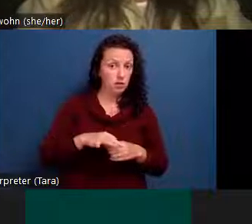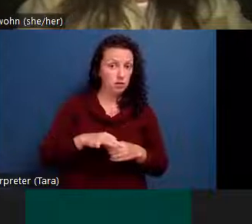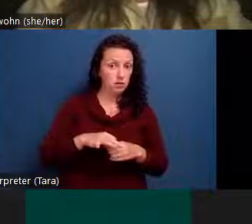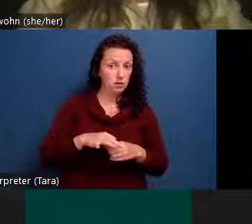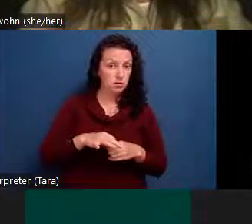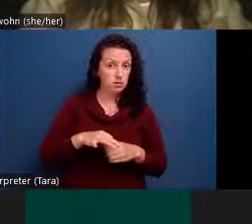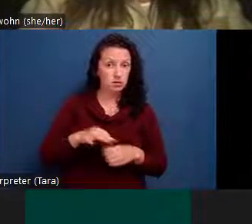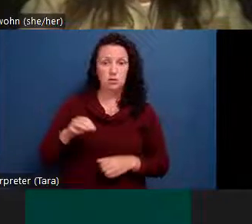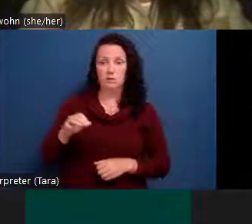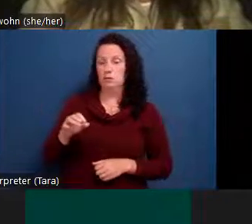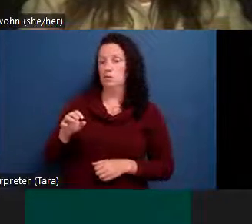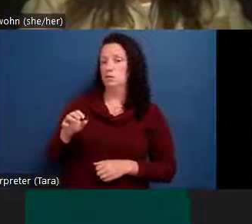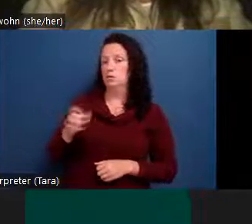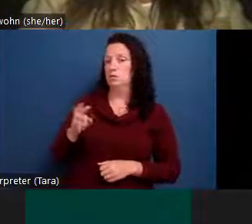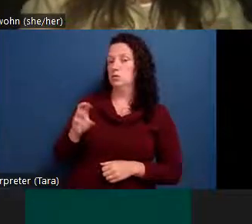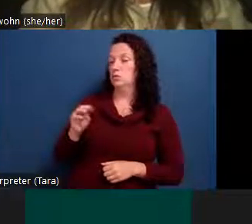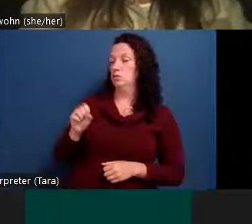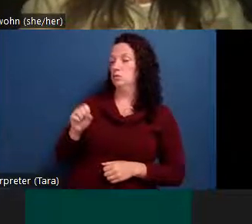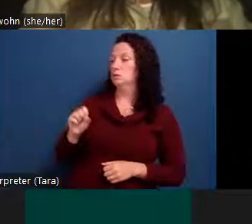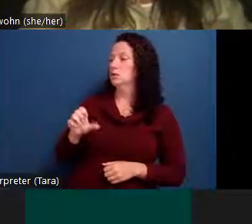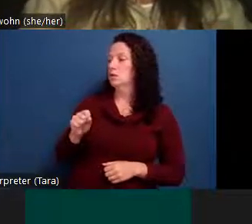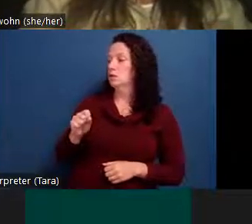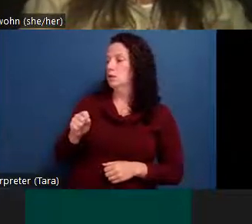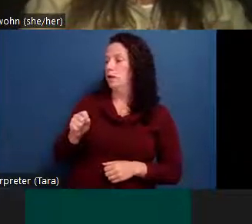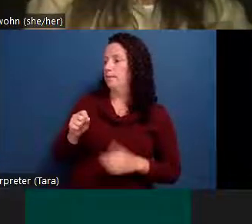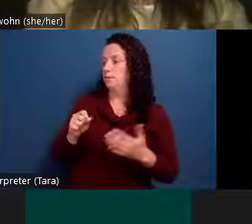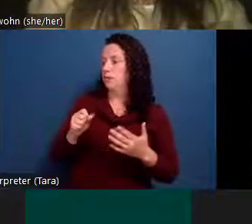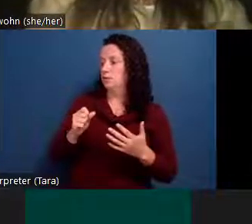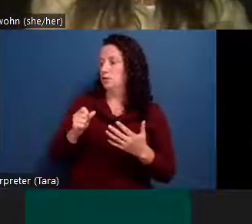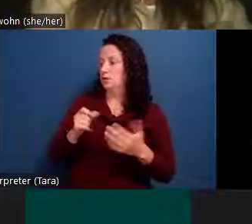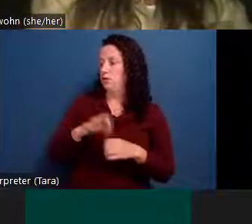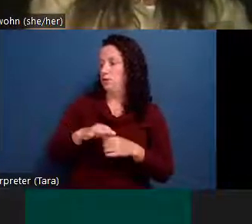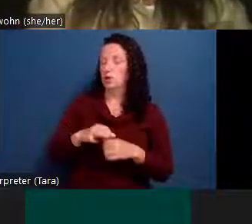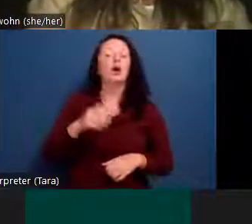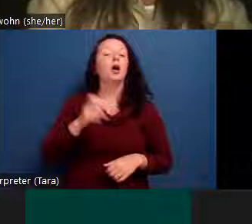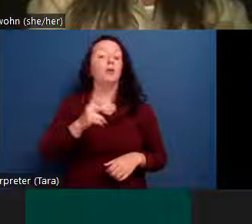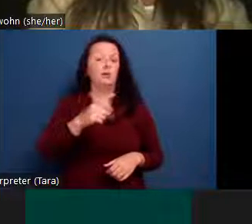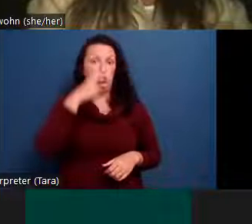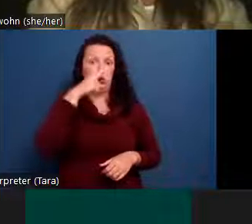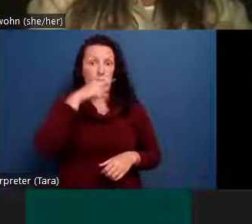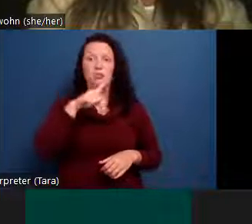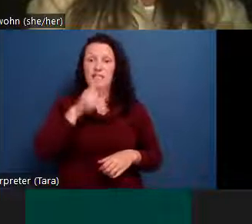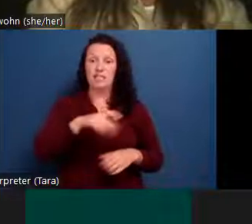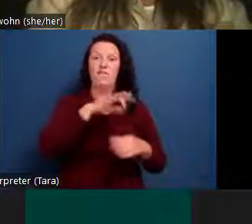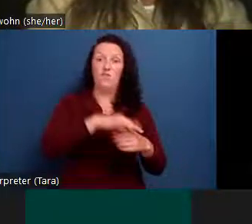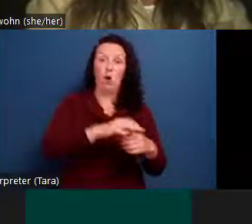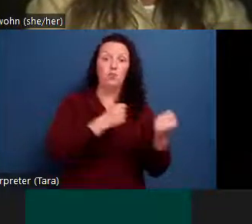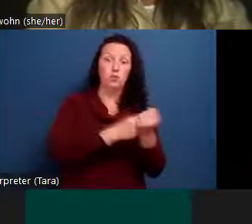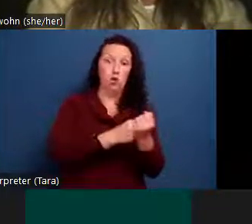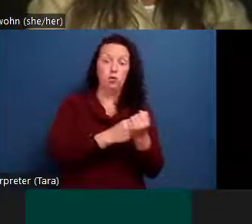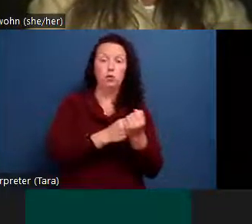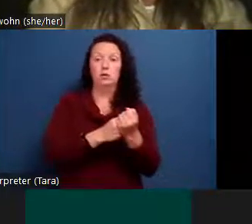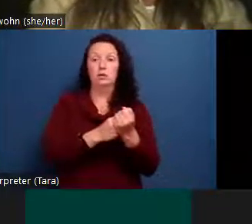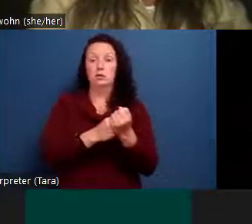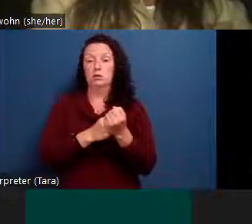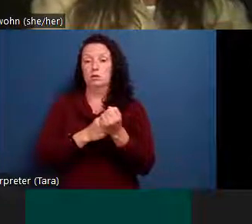It was in support of the motion to strike. Okay, then can you take the votes against and abstaining? Oh, I didn't ask for that,